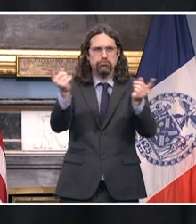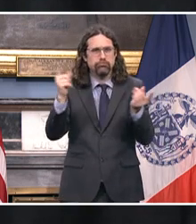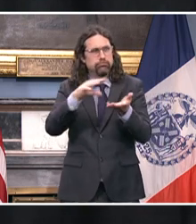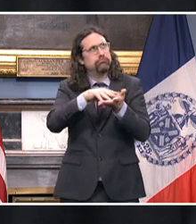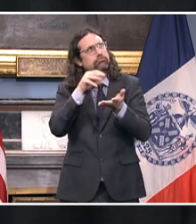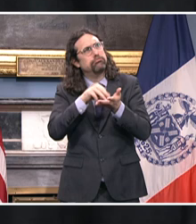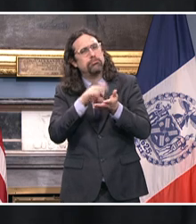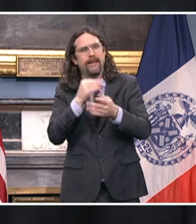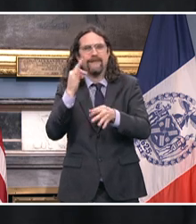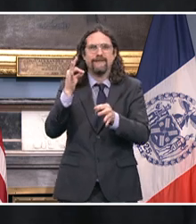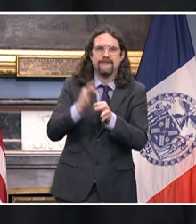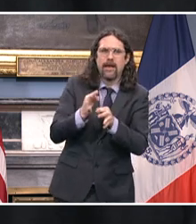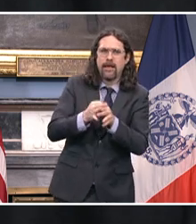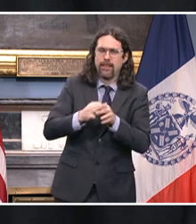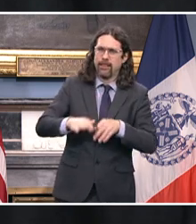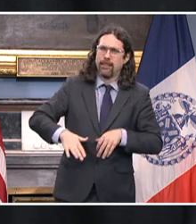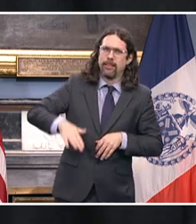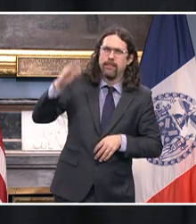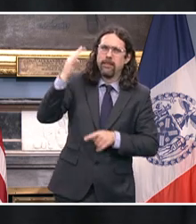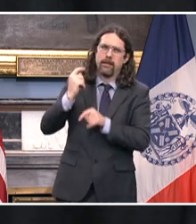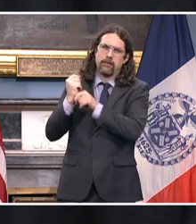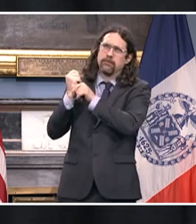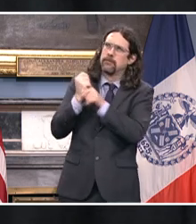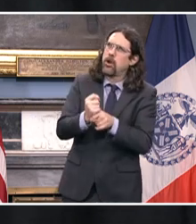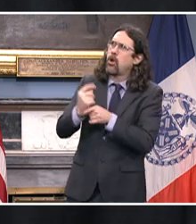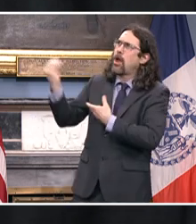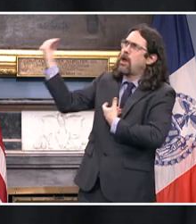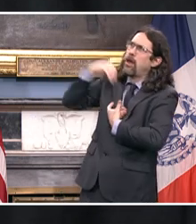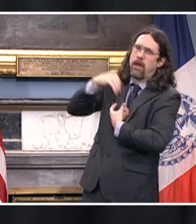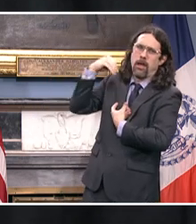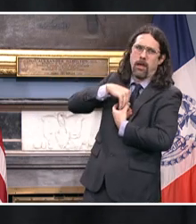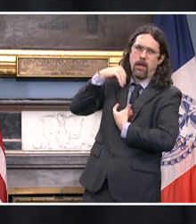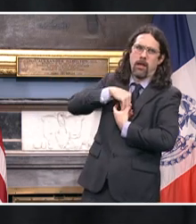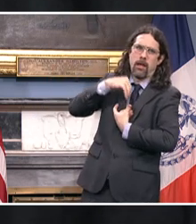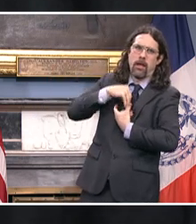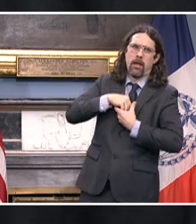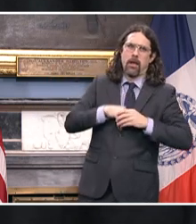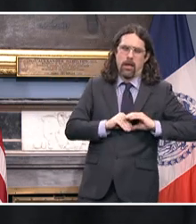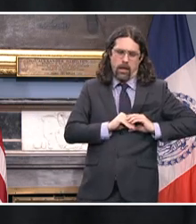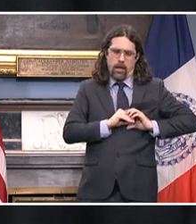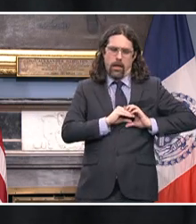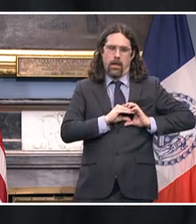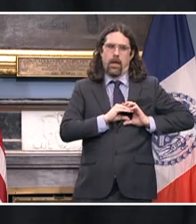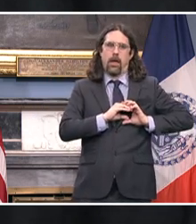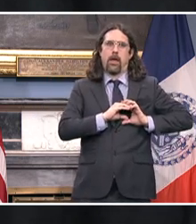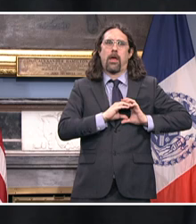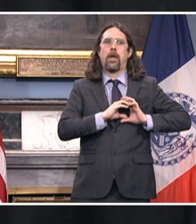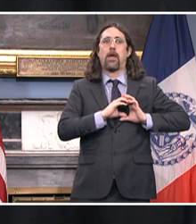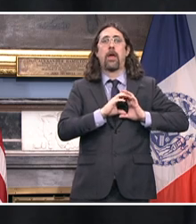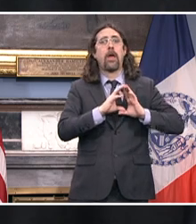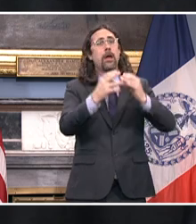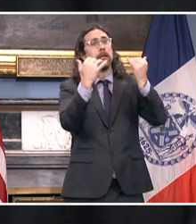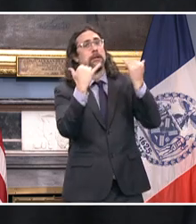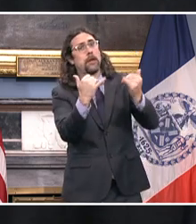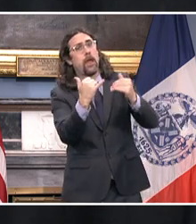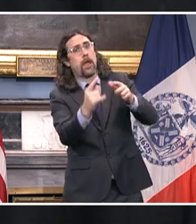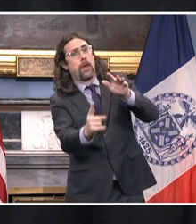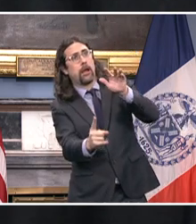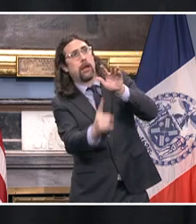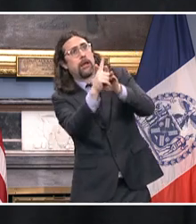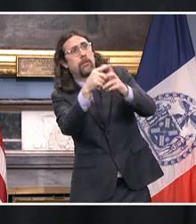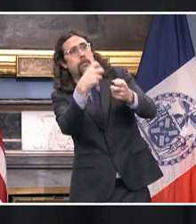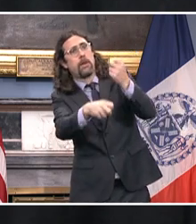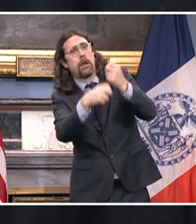persevere in a moment like this. To dig deep and find